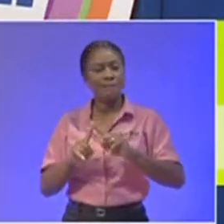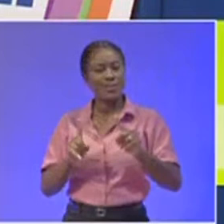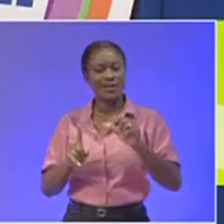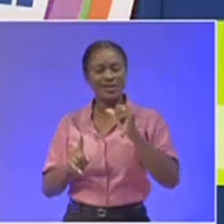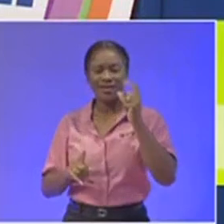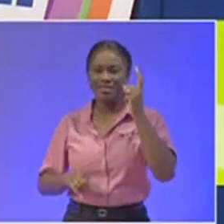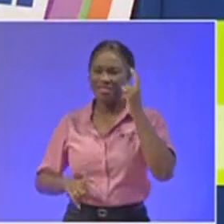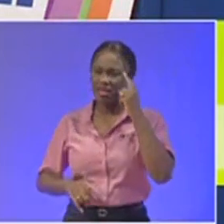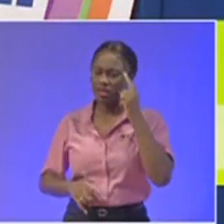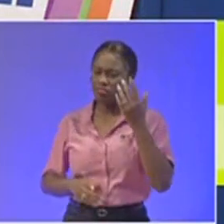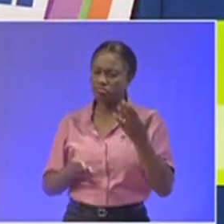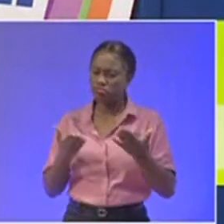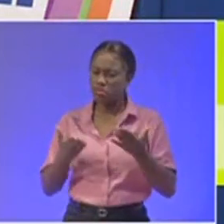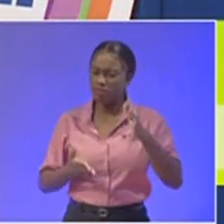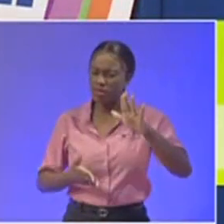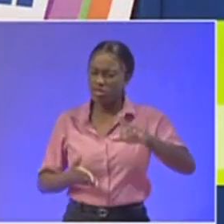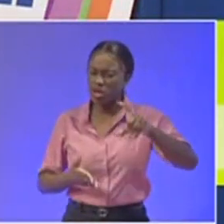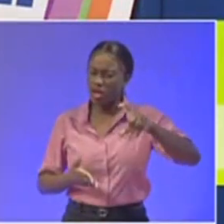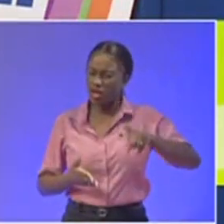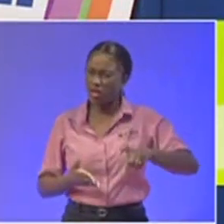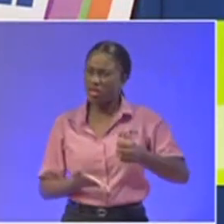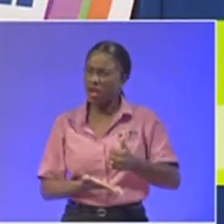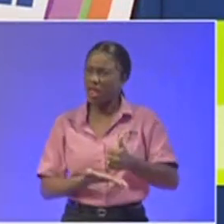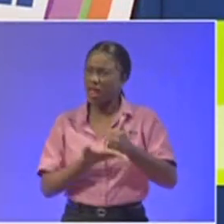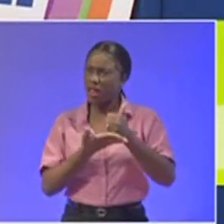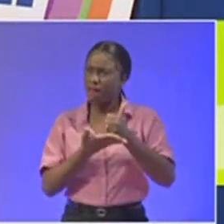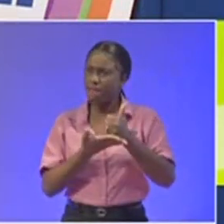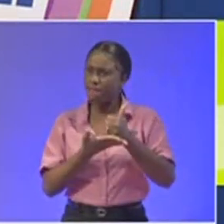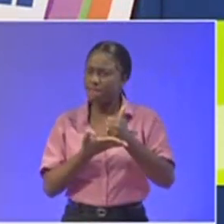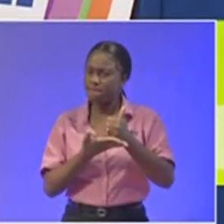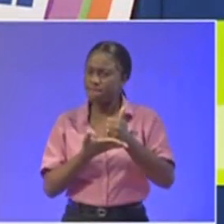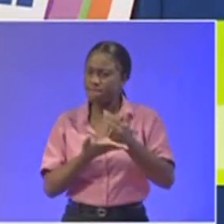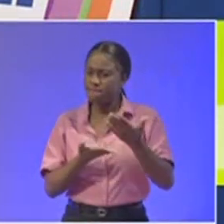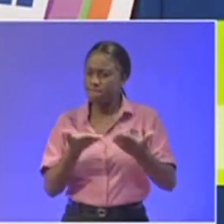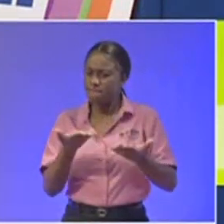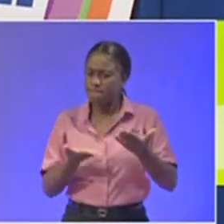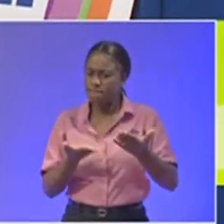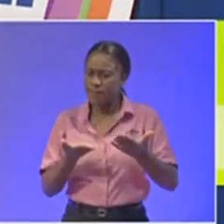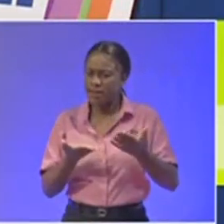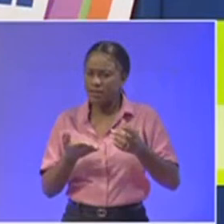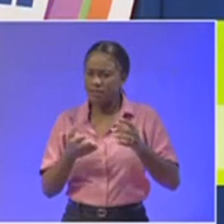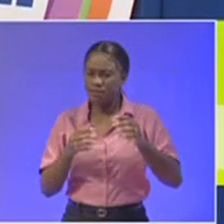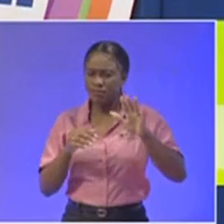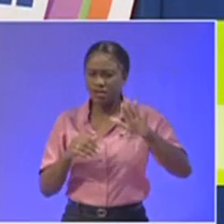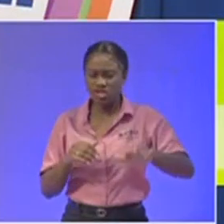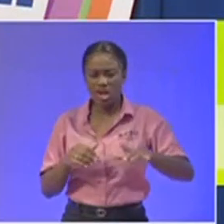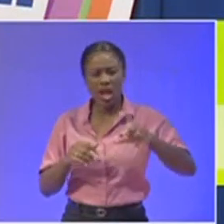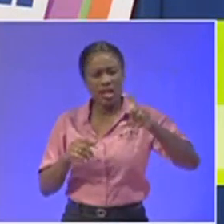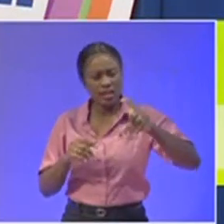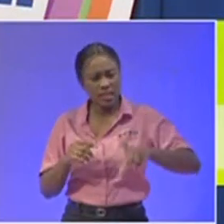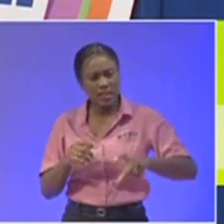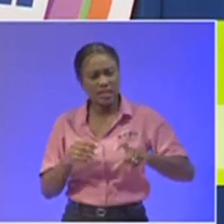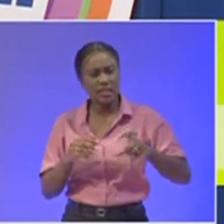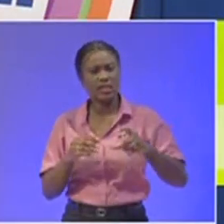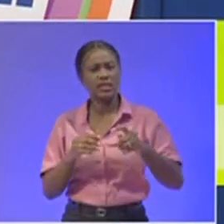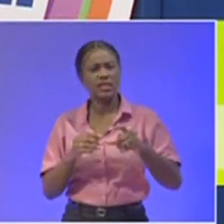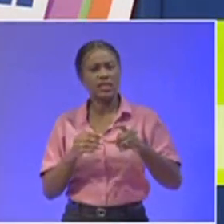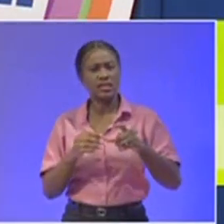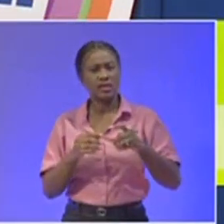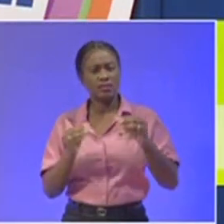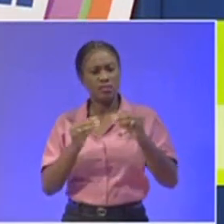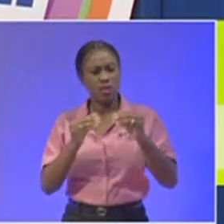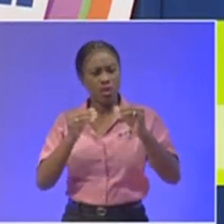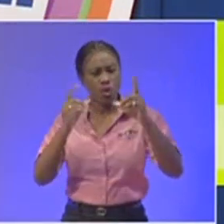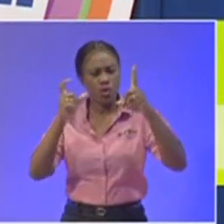there's an issue, this child needs help. But we continue with more. We are looking at strengthening the chain,